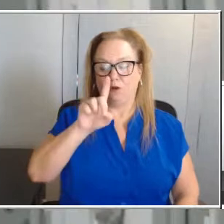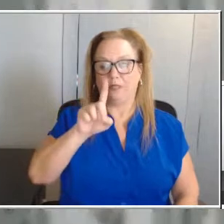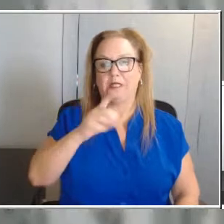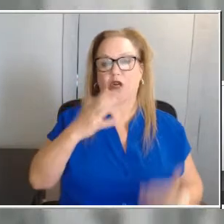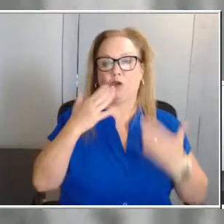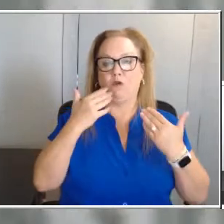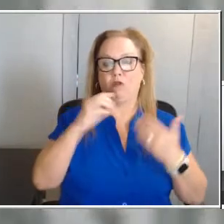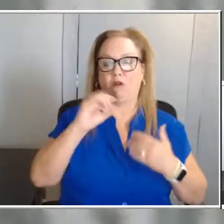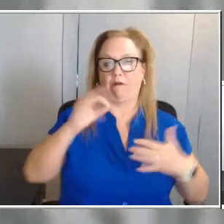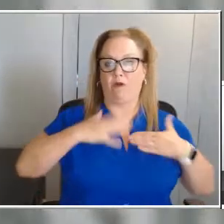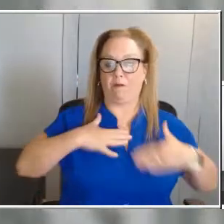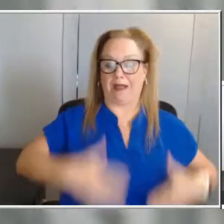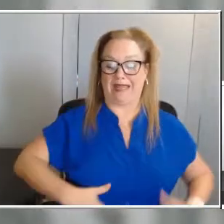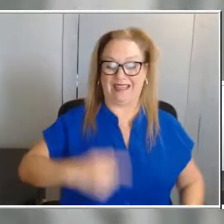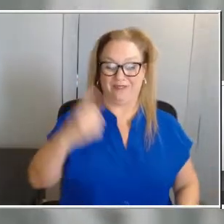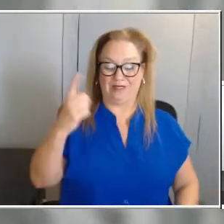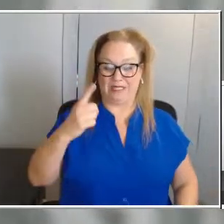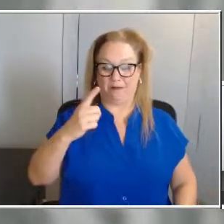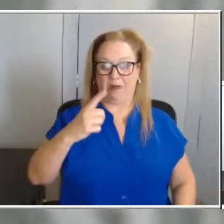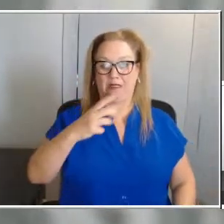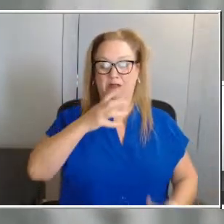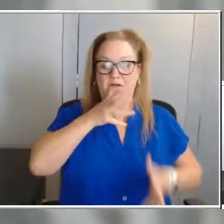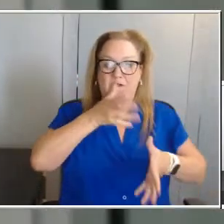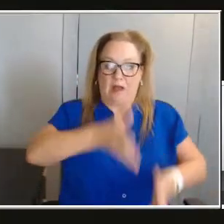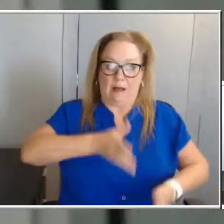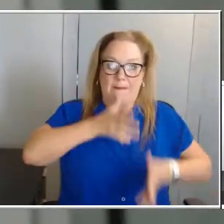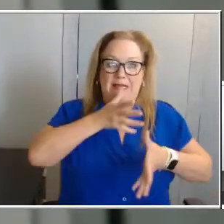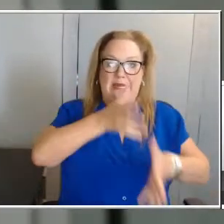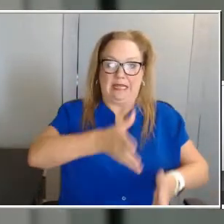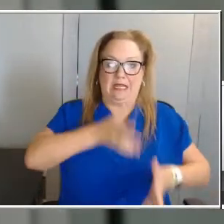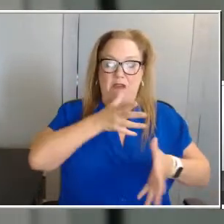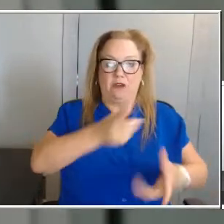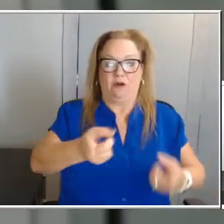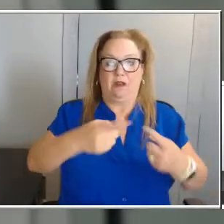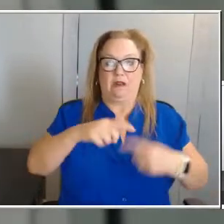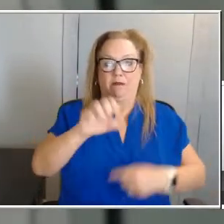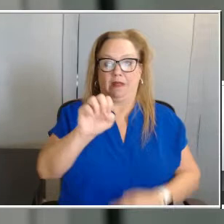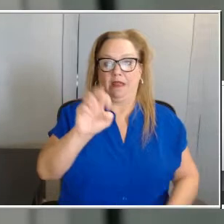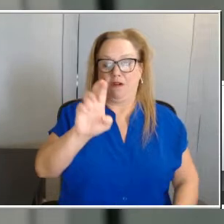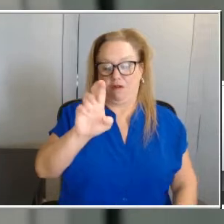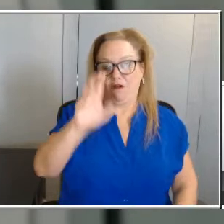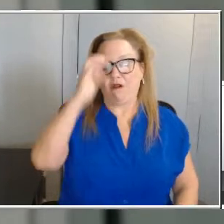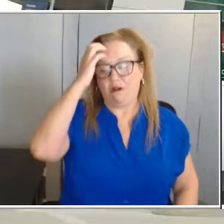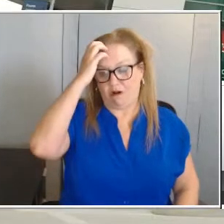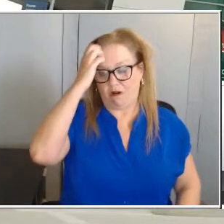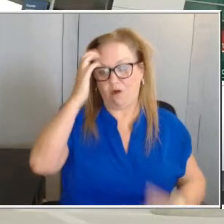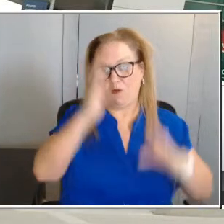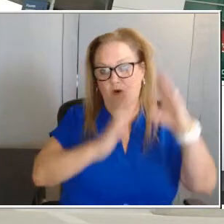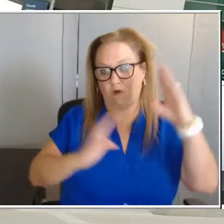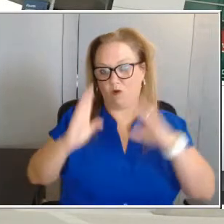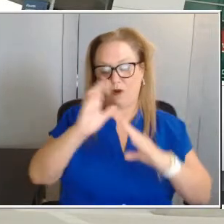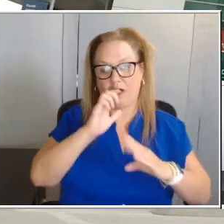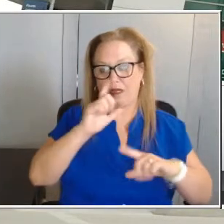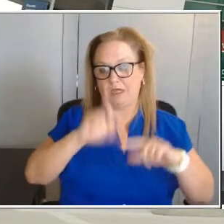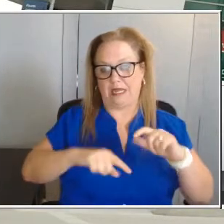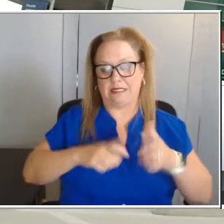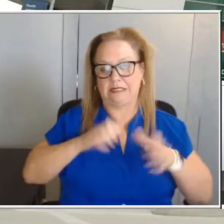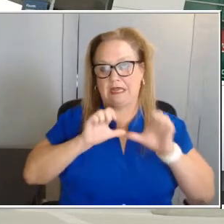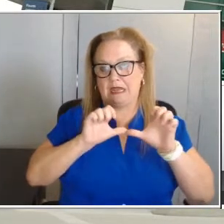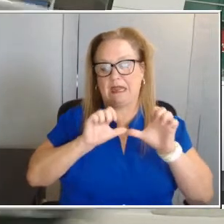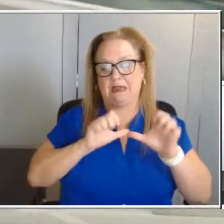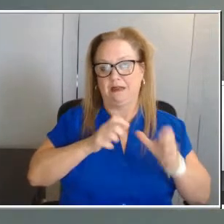If someone is to the point that they are vomiting, they really need to come to the emergency department because we're worried that they're not going to be able to stay hydrated at that